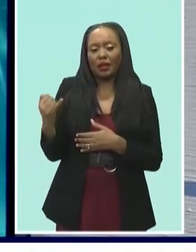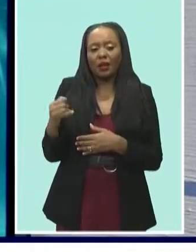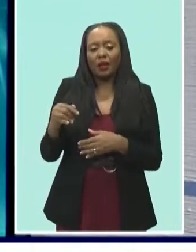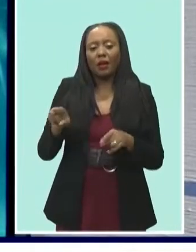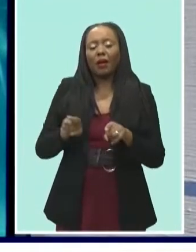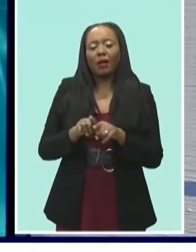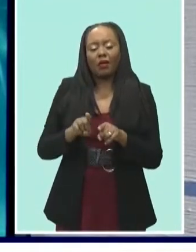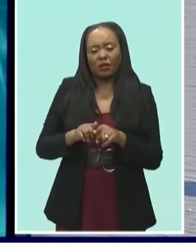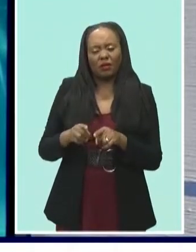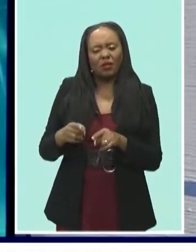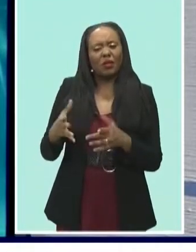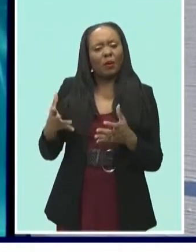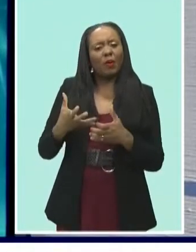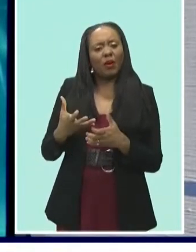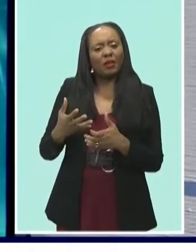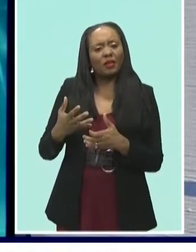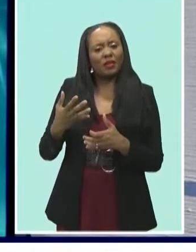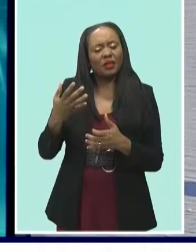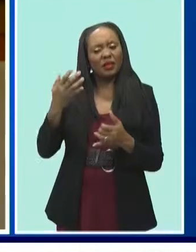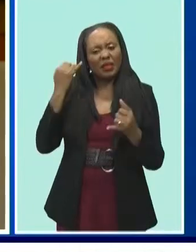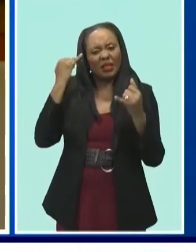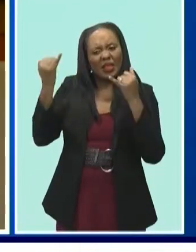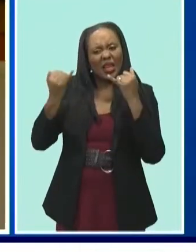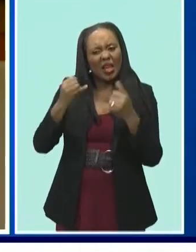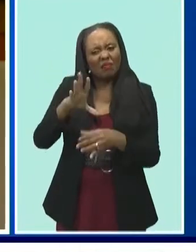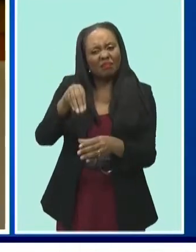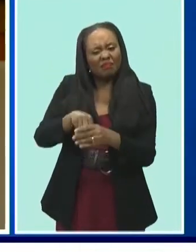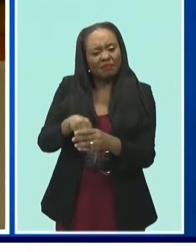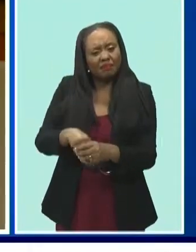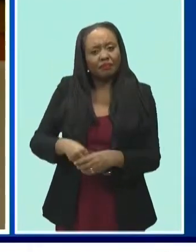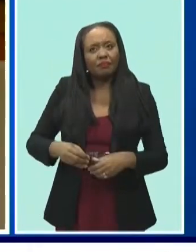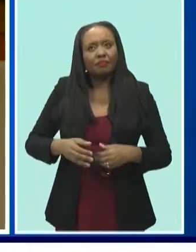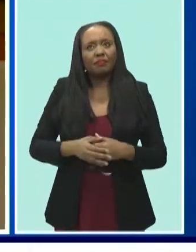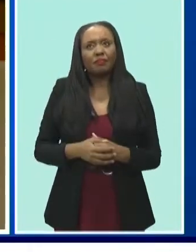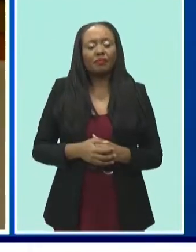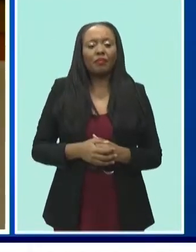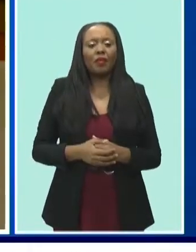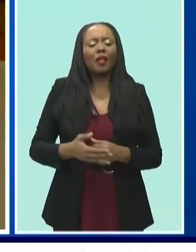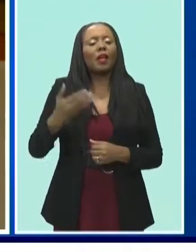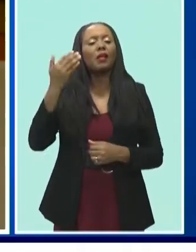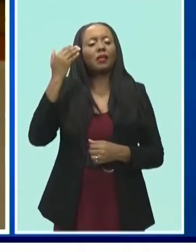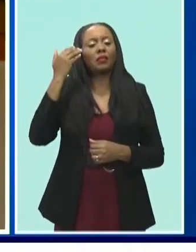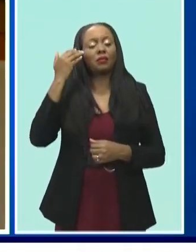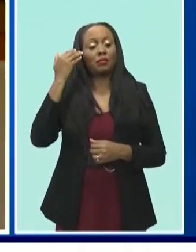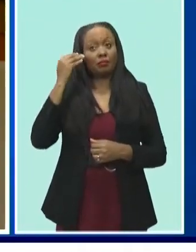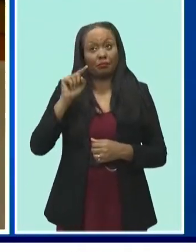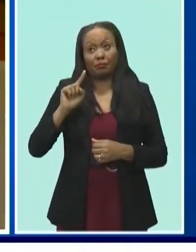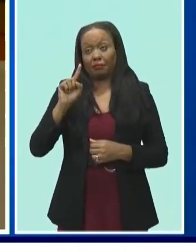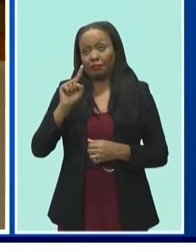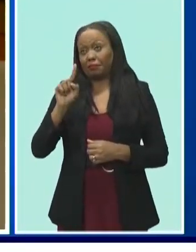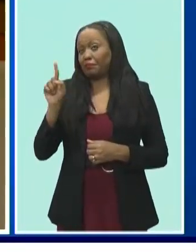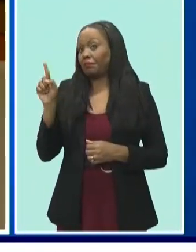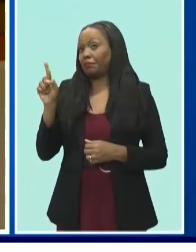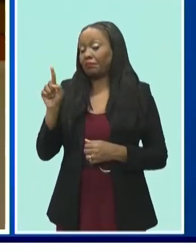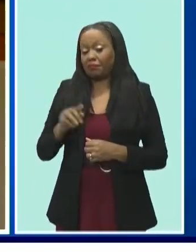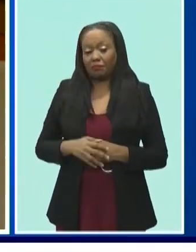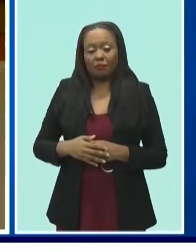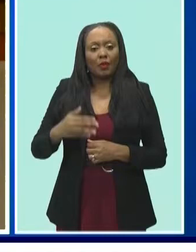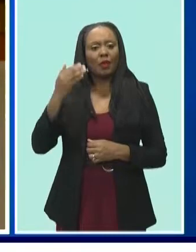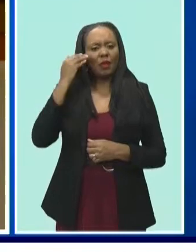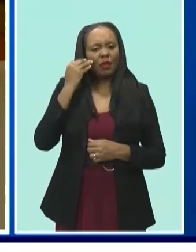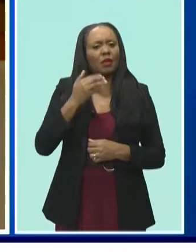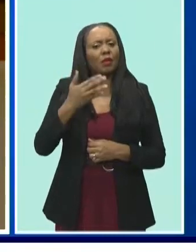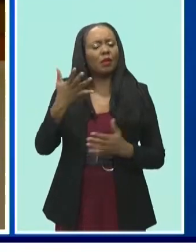gave her insight. I think broadening the tax base and making sure that the tax